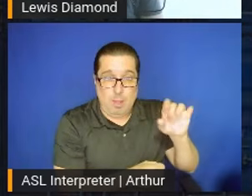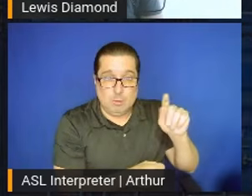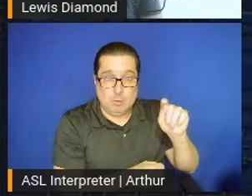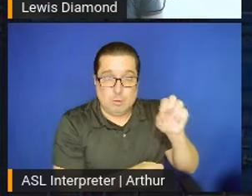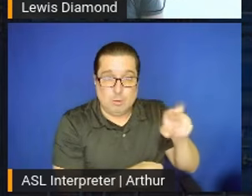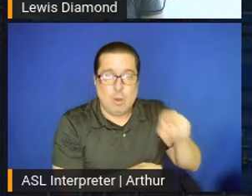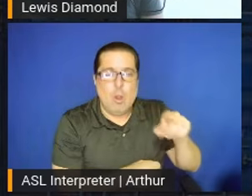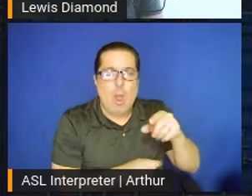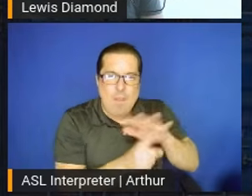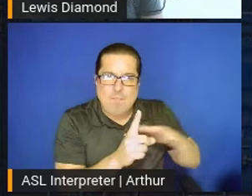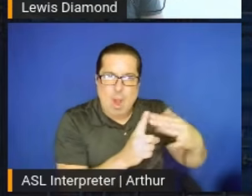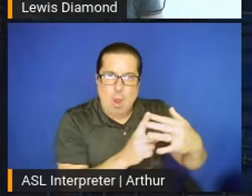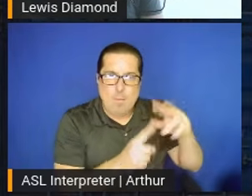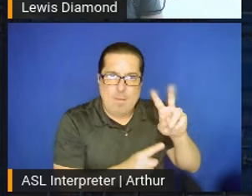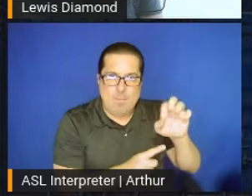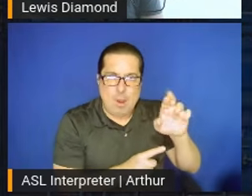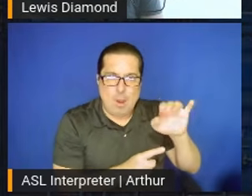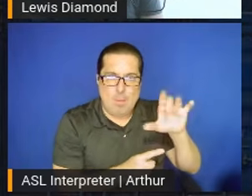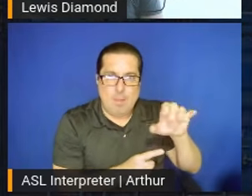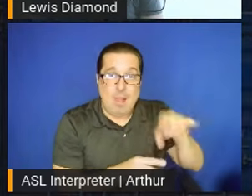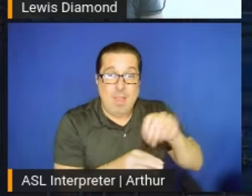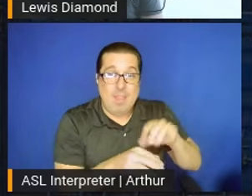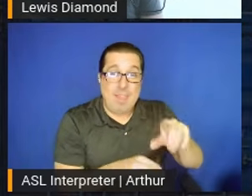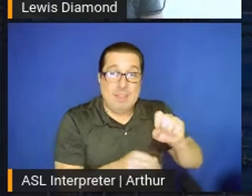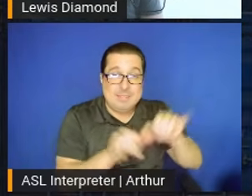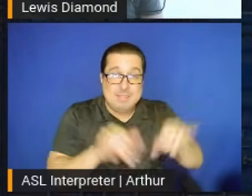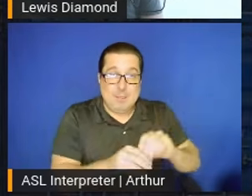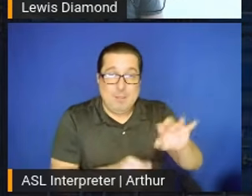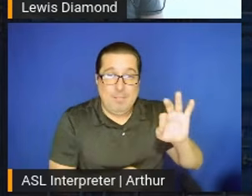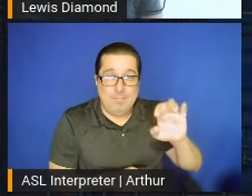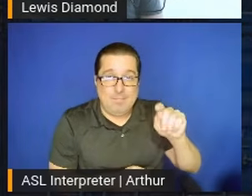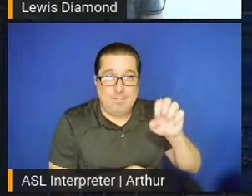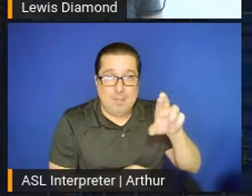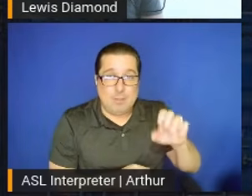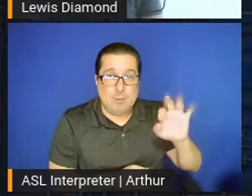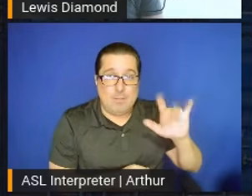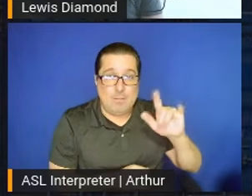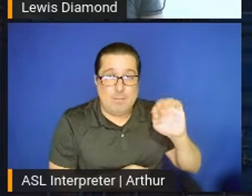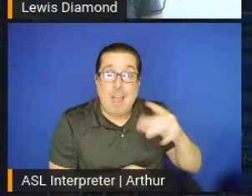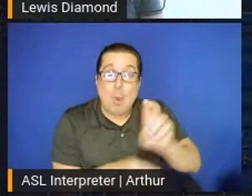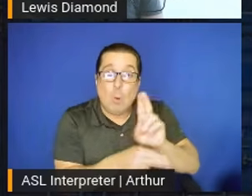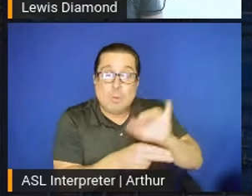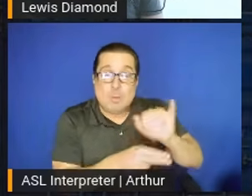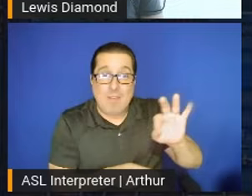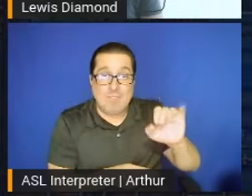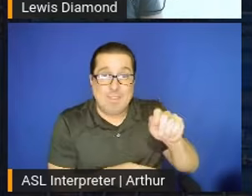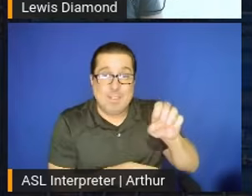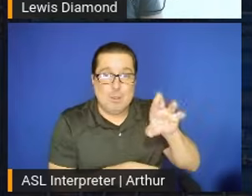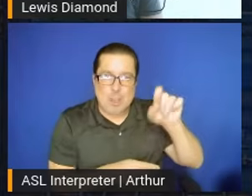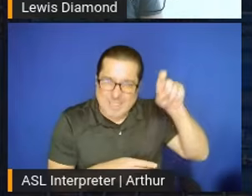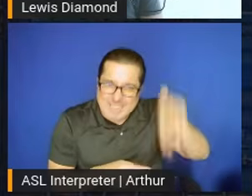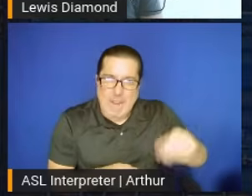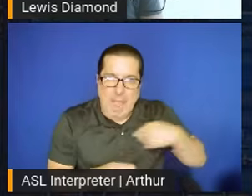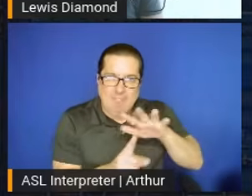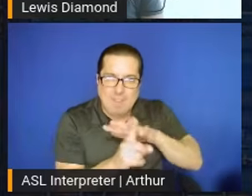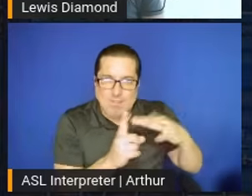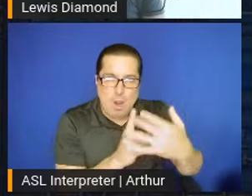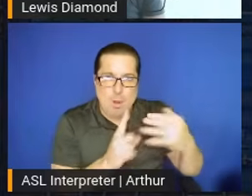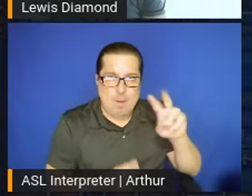variable because this is still under a feature flag. And in order to use that feature, you need that environment variable for EKS